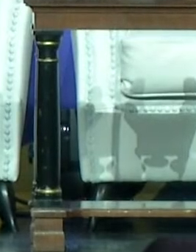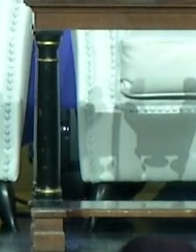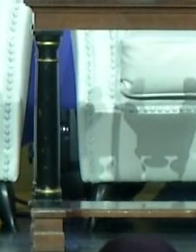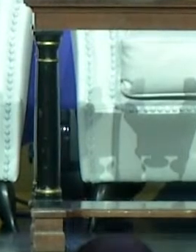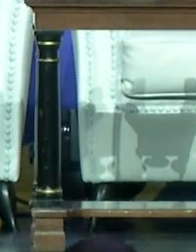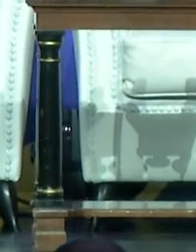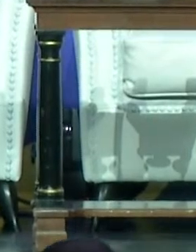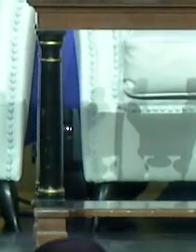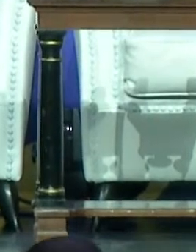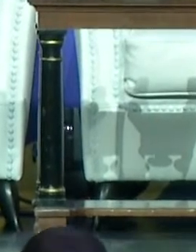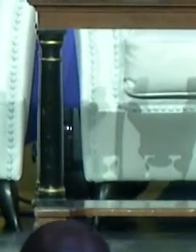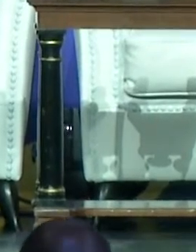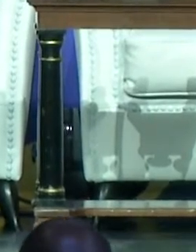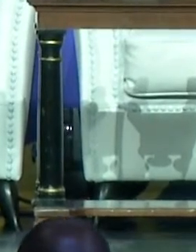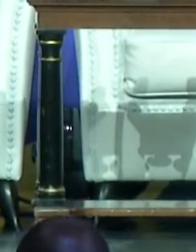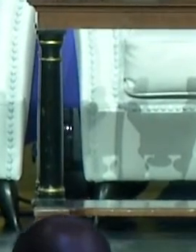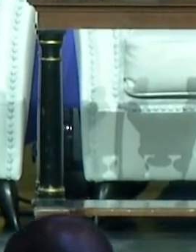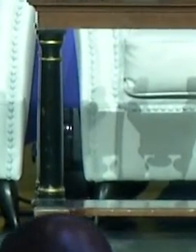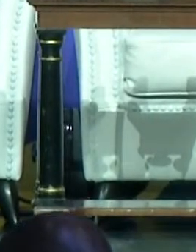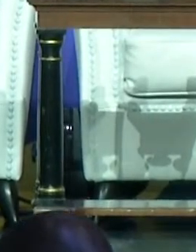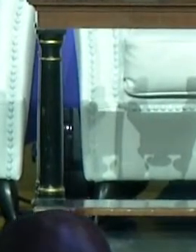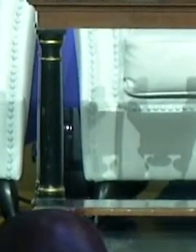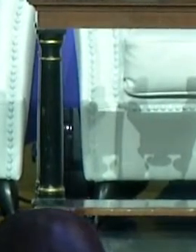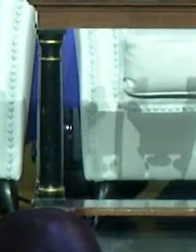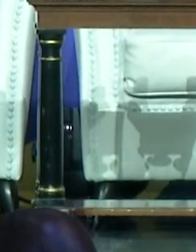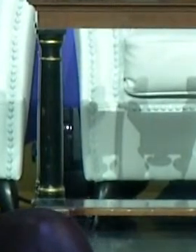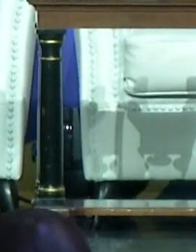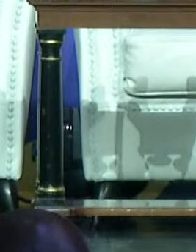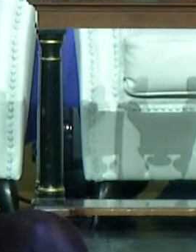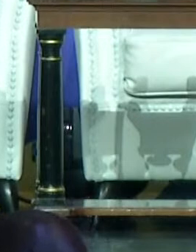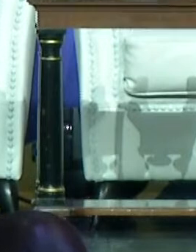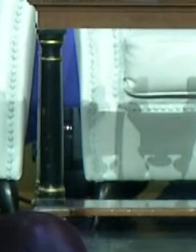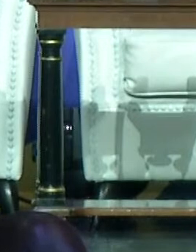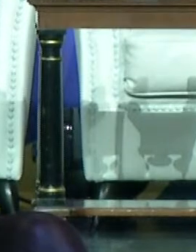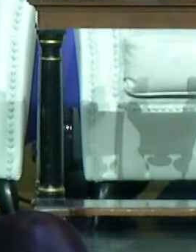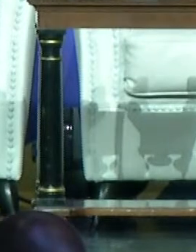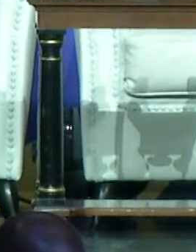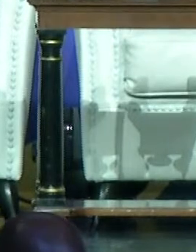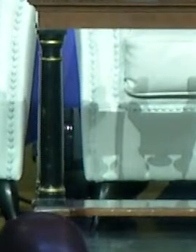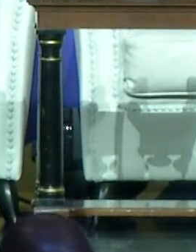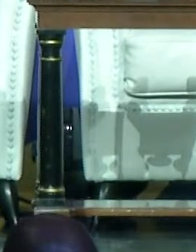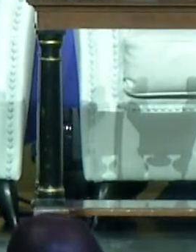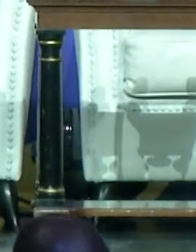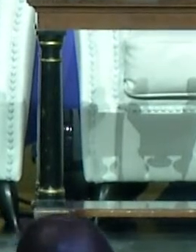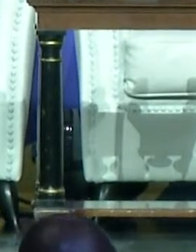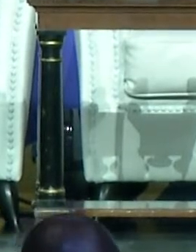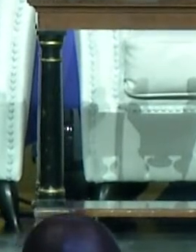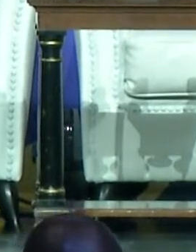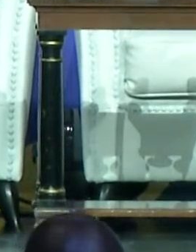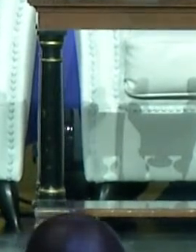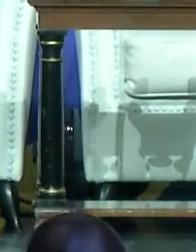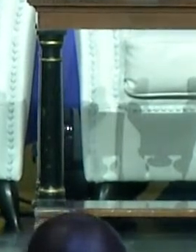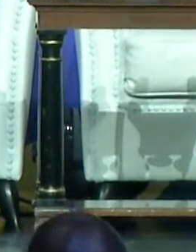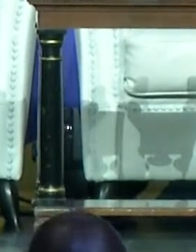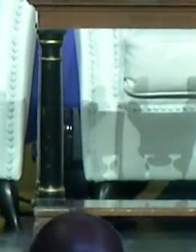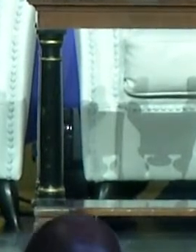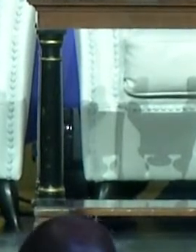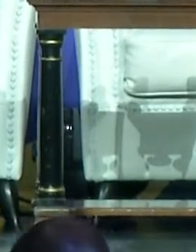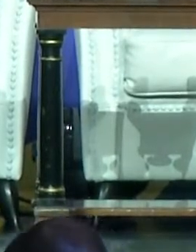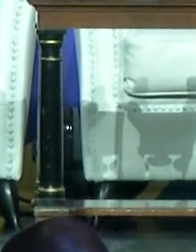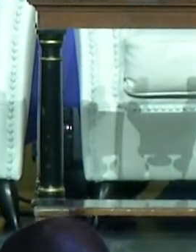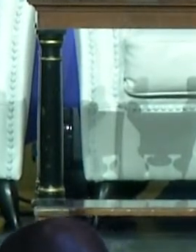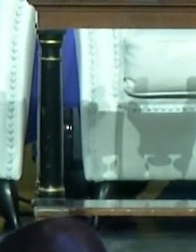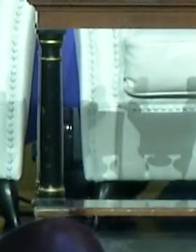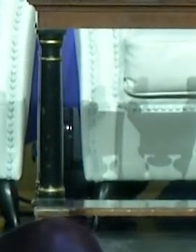While he is coming, let me just go ahead and introduce him. He's an American diplomat and academic who has served as a United